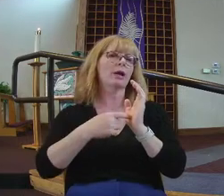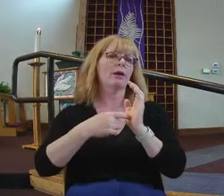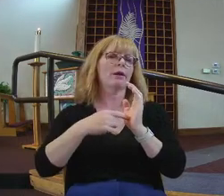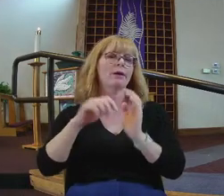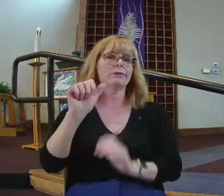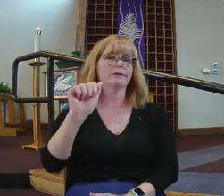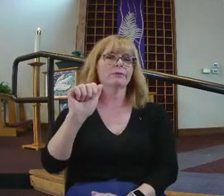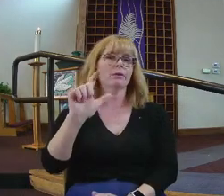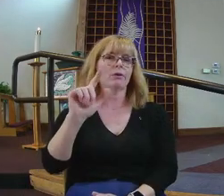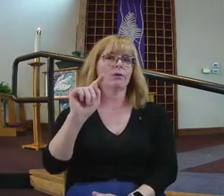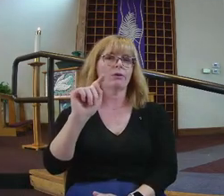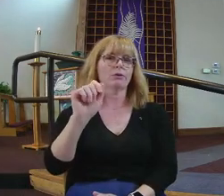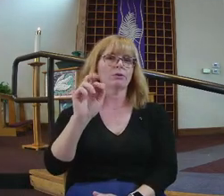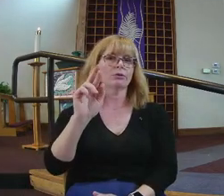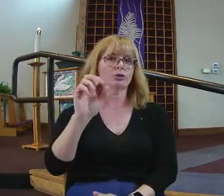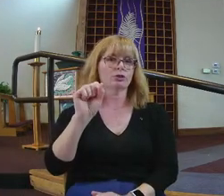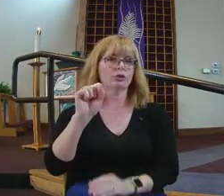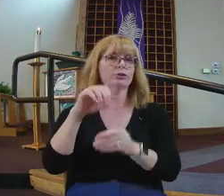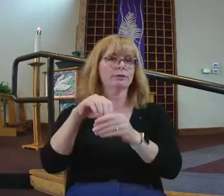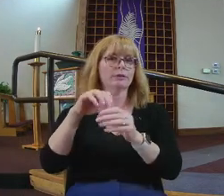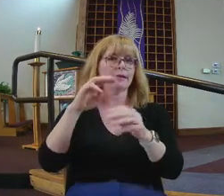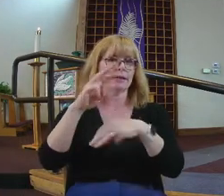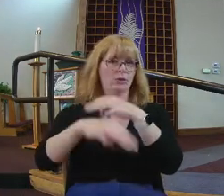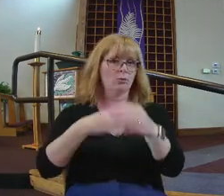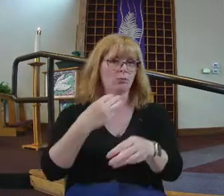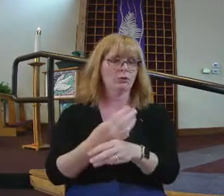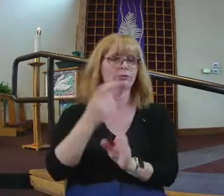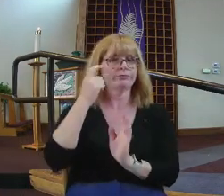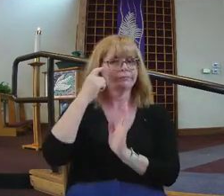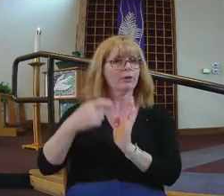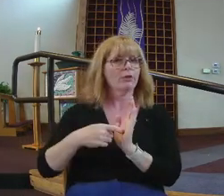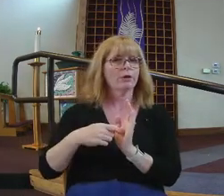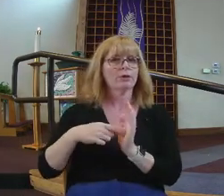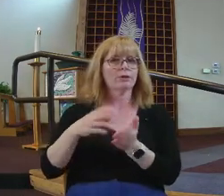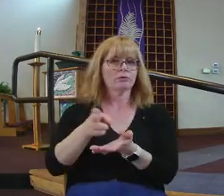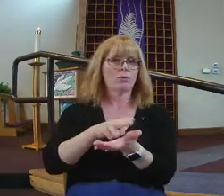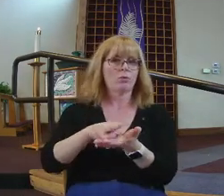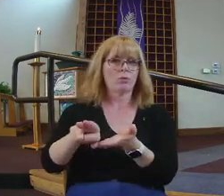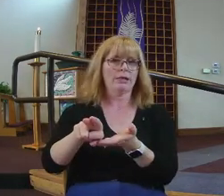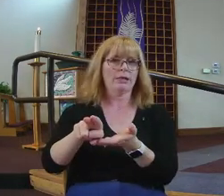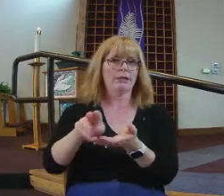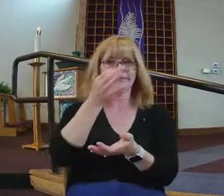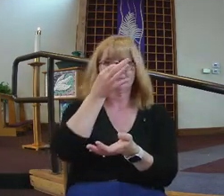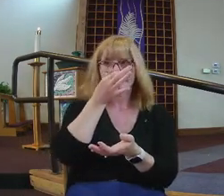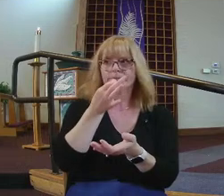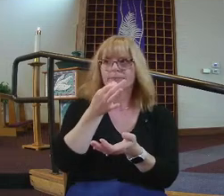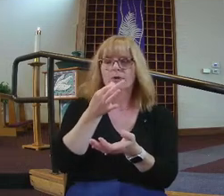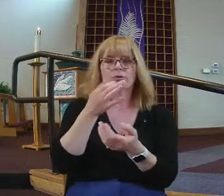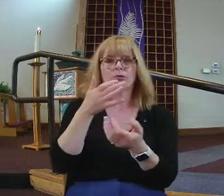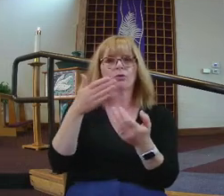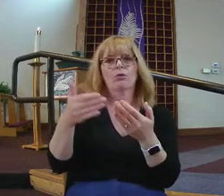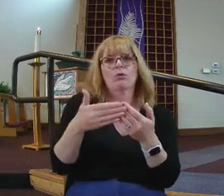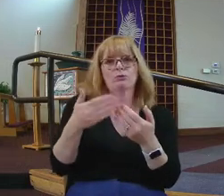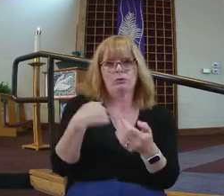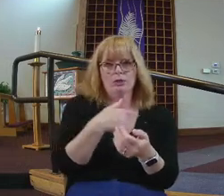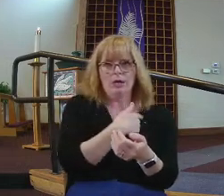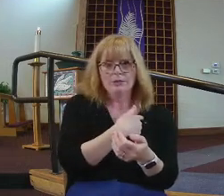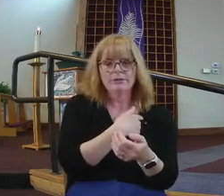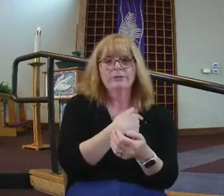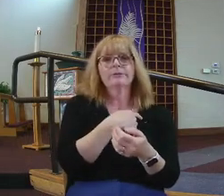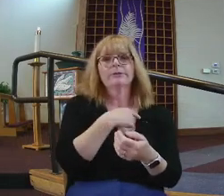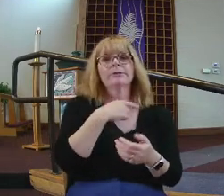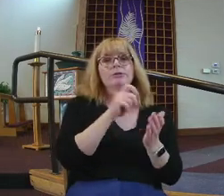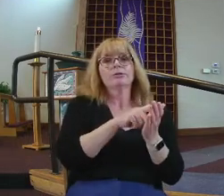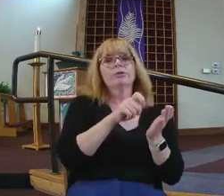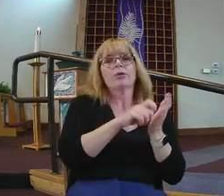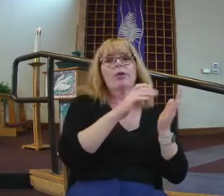the world. Recognize where the holy is right around us. So she's given us practices like